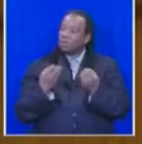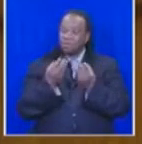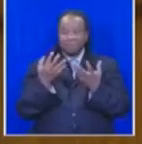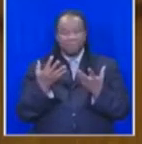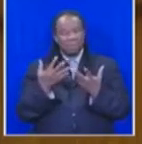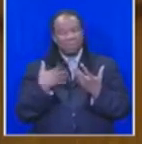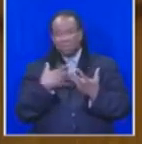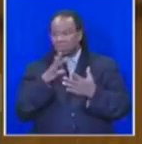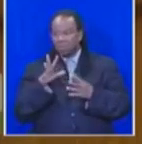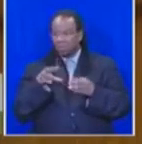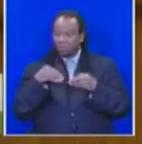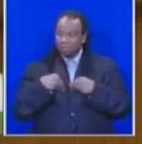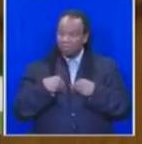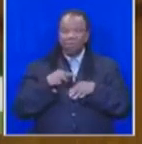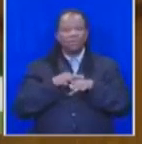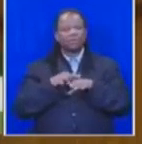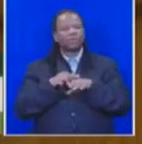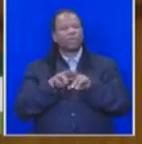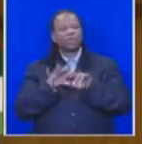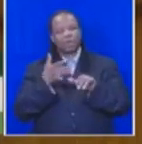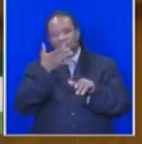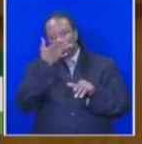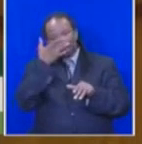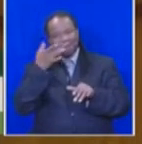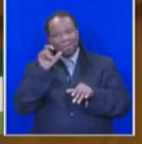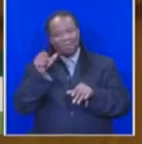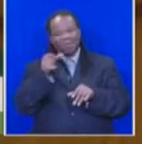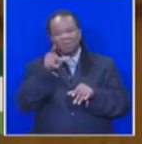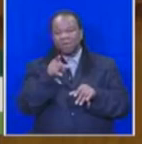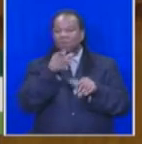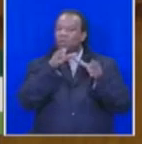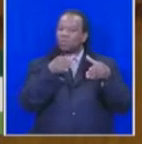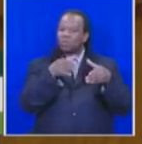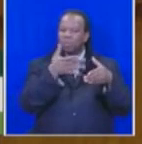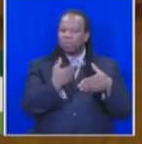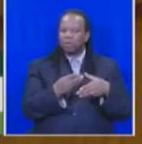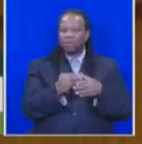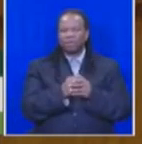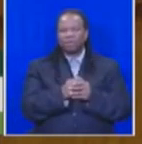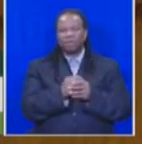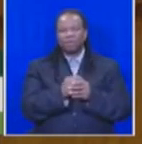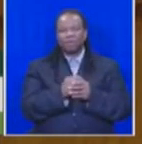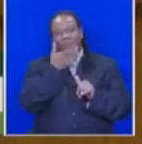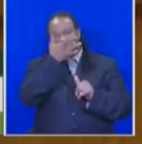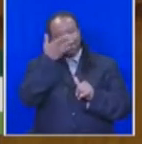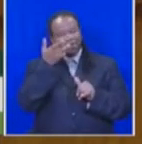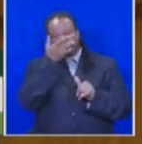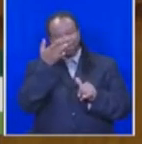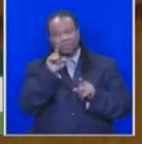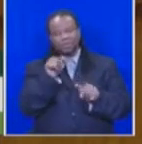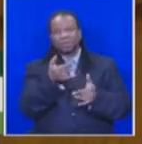will nevertheless have some kind of prejudice against another group of people. These prejudices, especially if